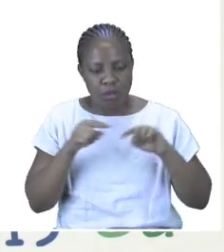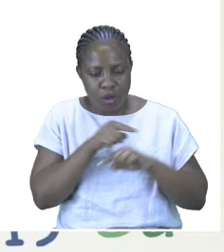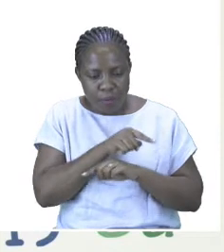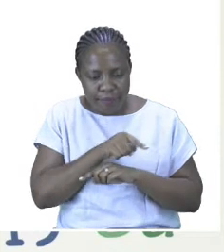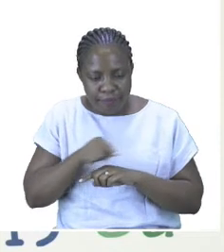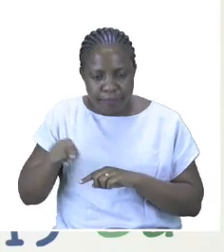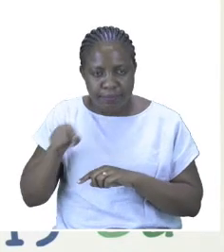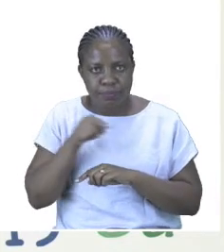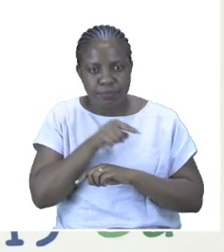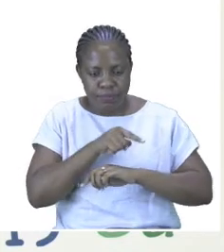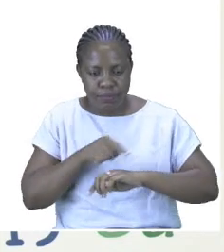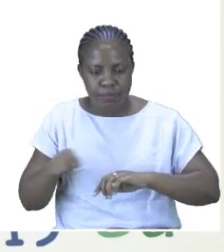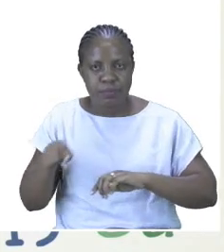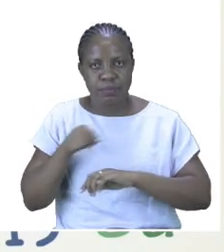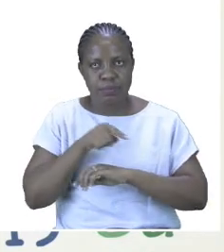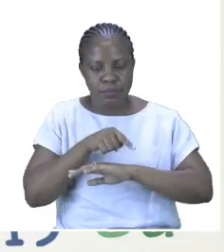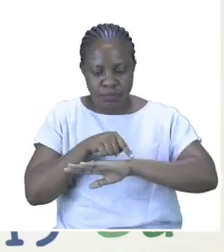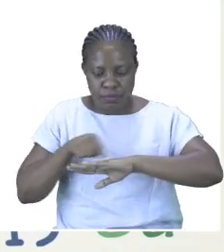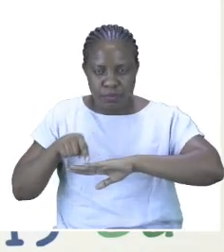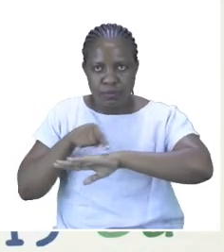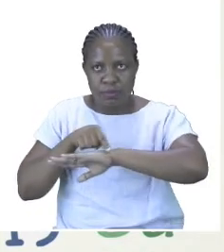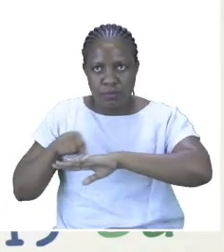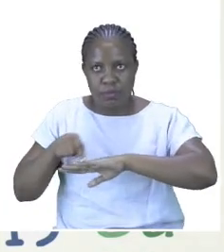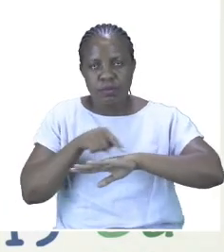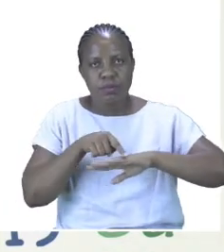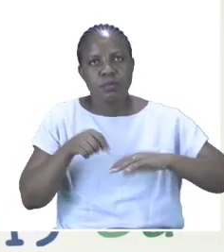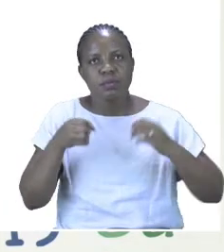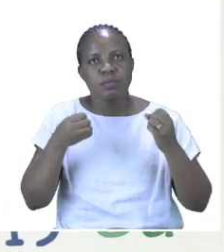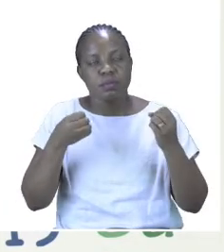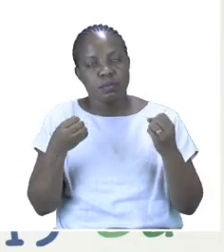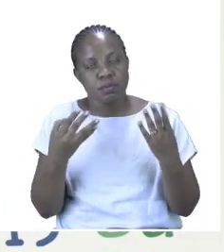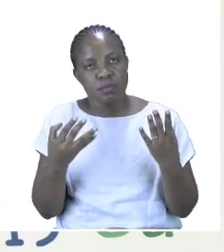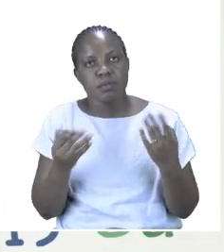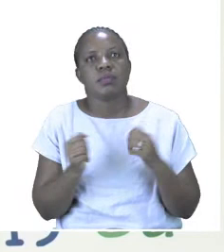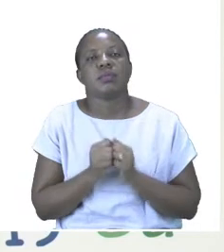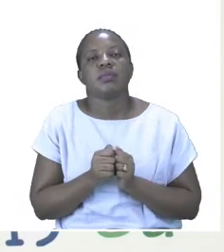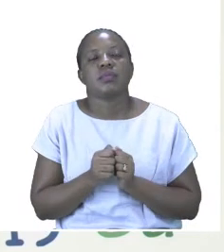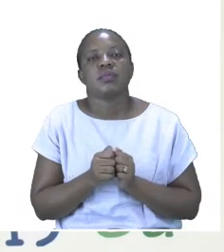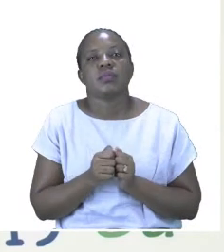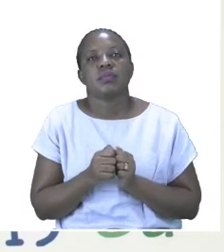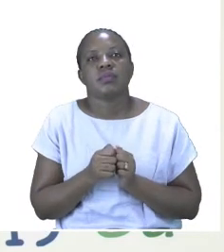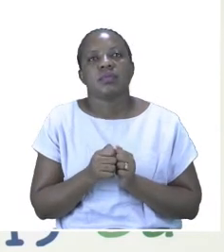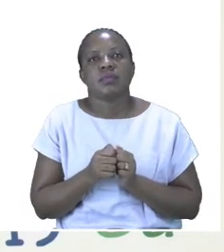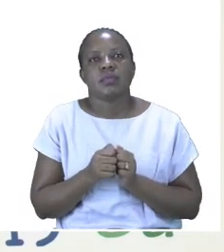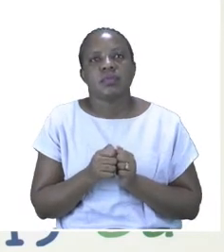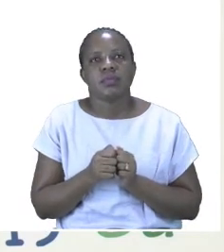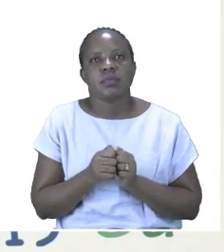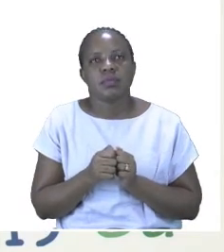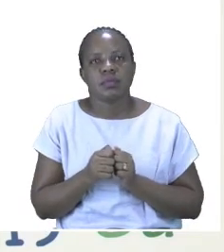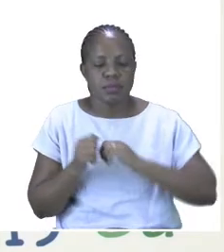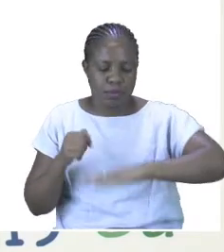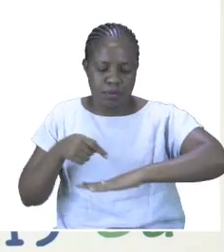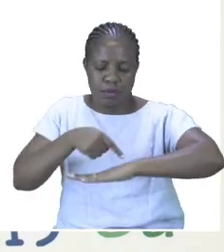are sitting down. So this is our vertical line. After that, it